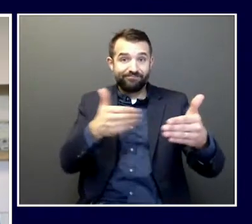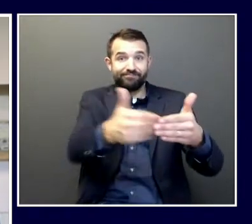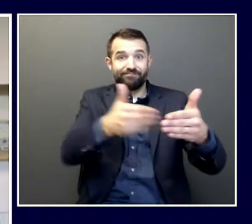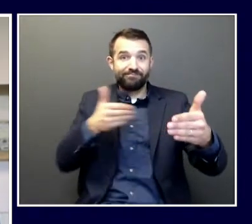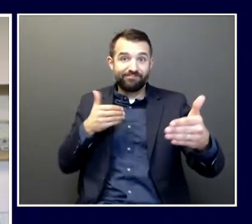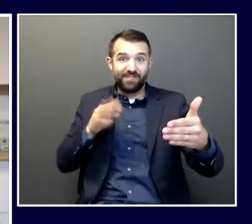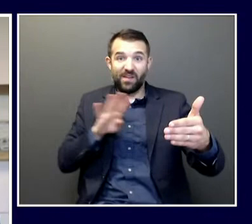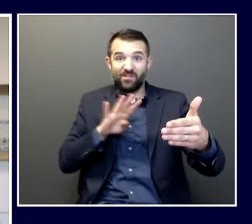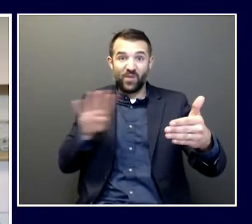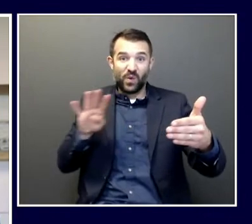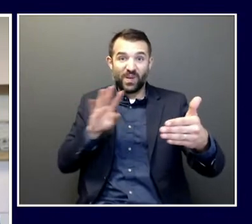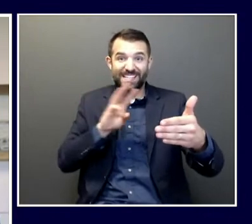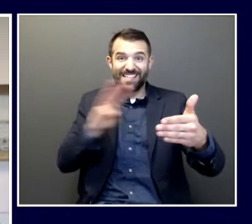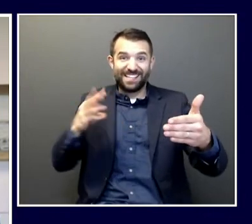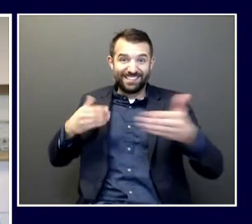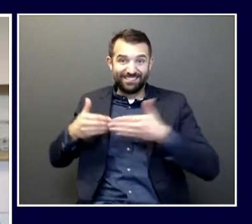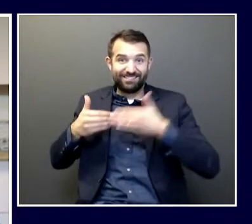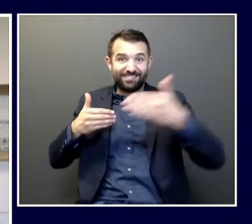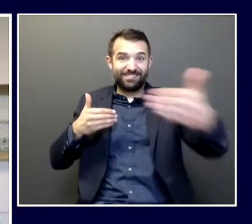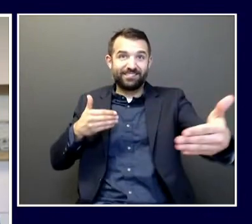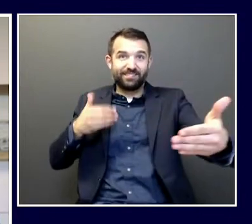now.